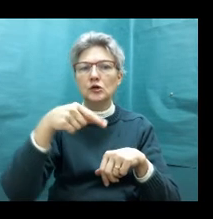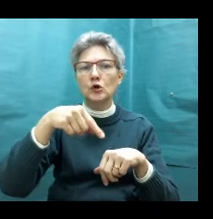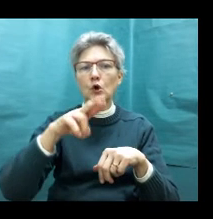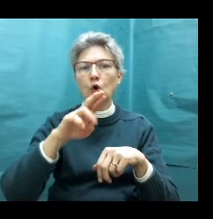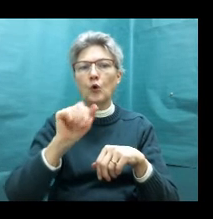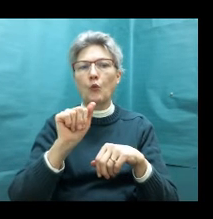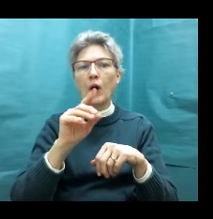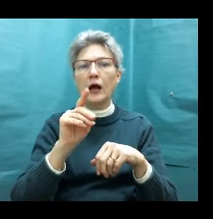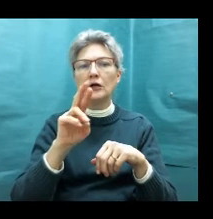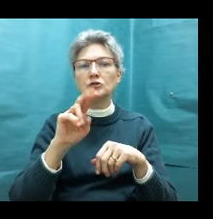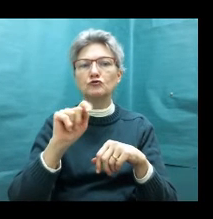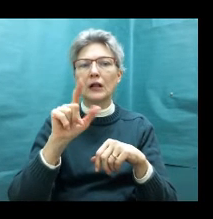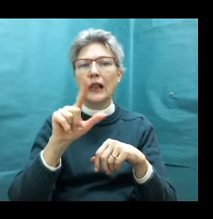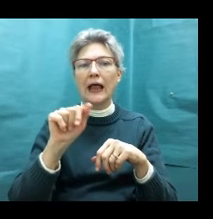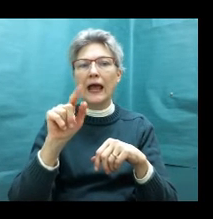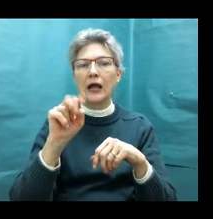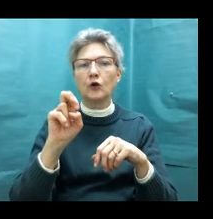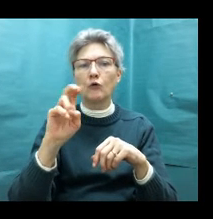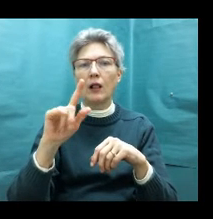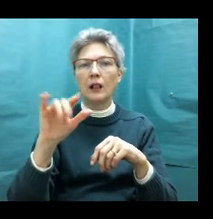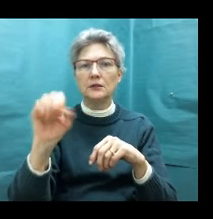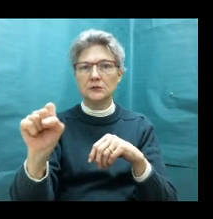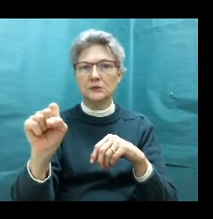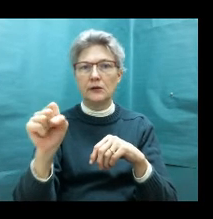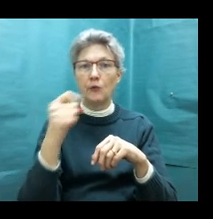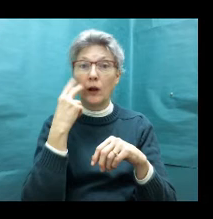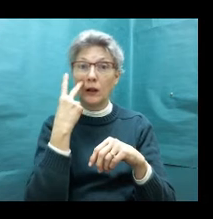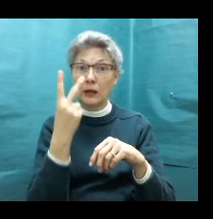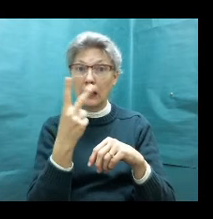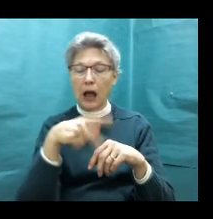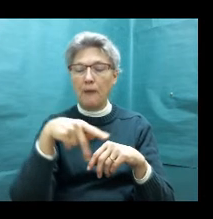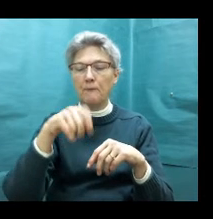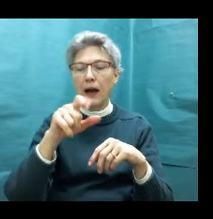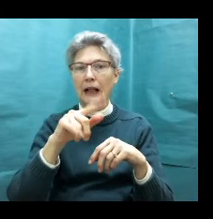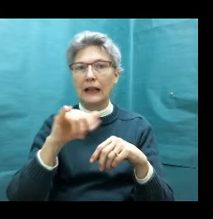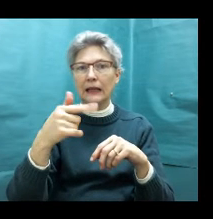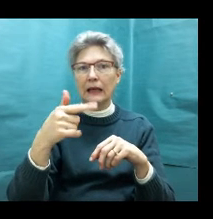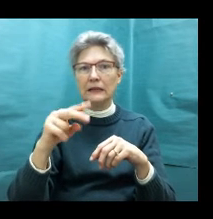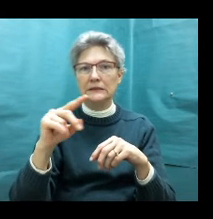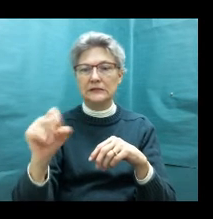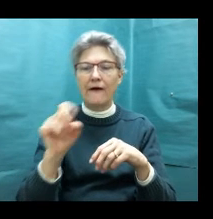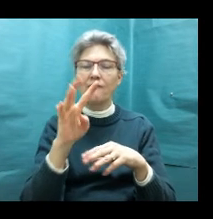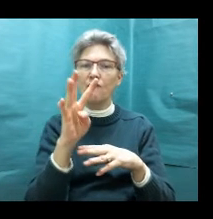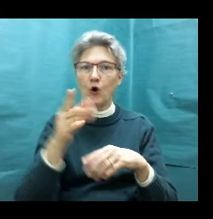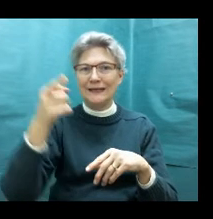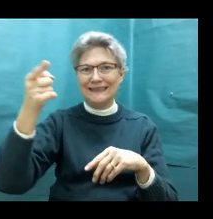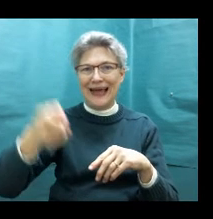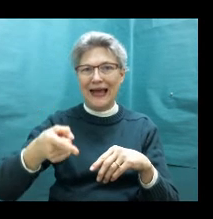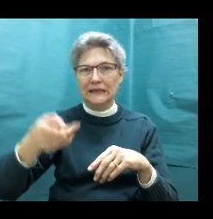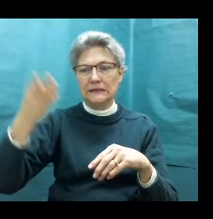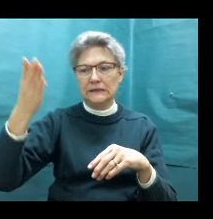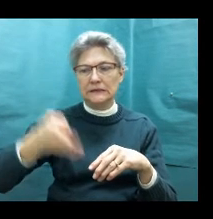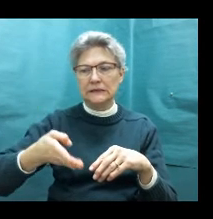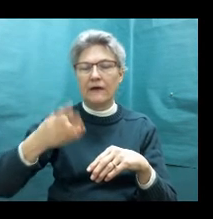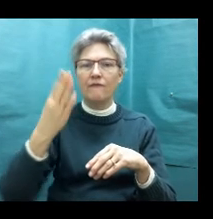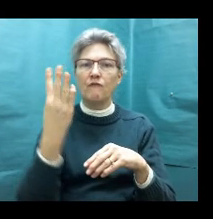of these quadrilaterals we're looking at are polygons with 4 sides and 4 angles.